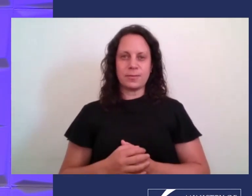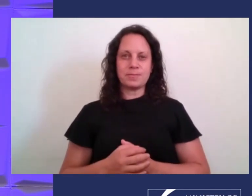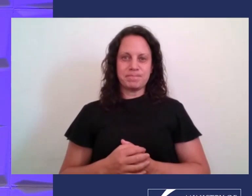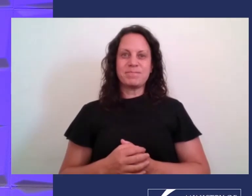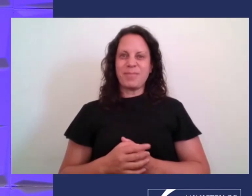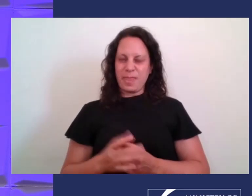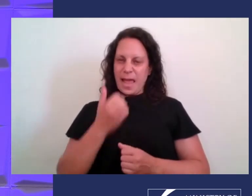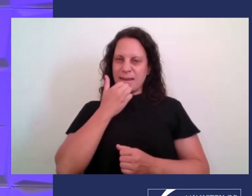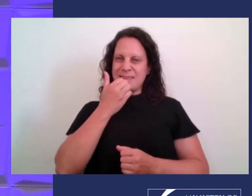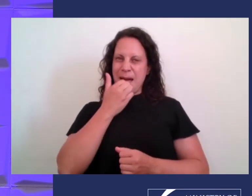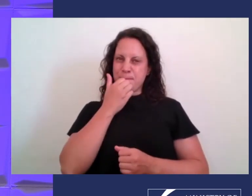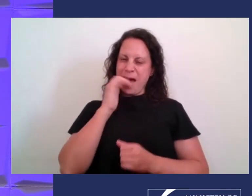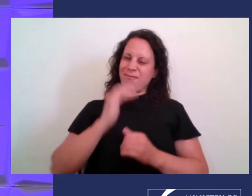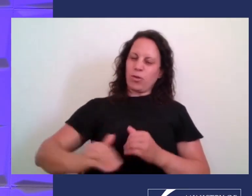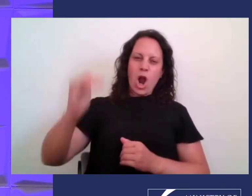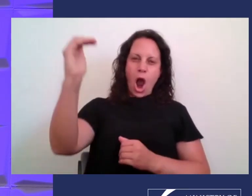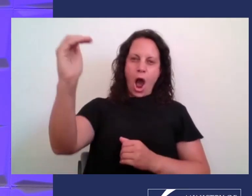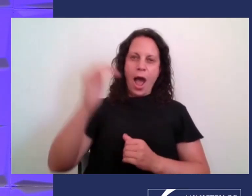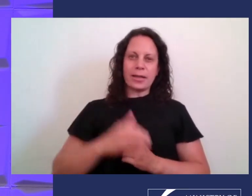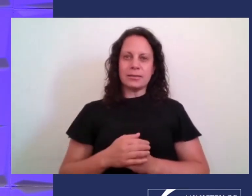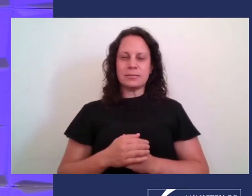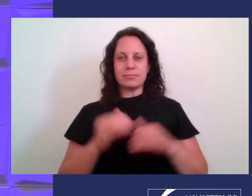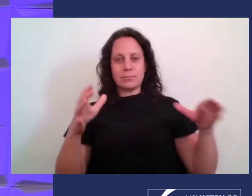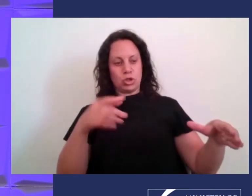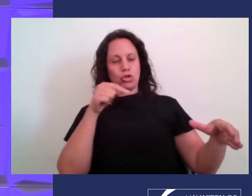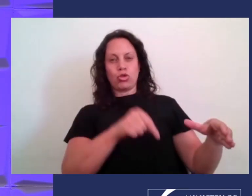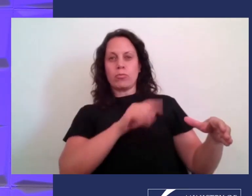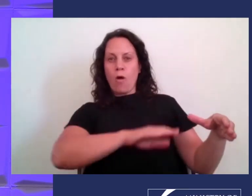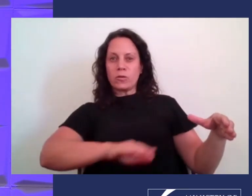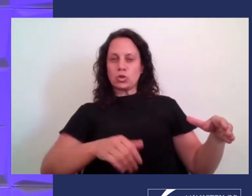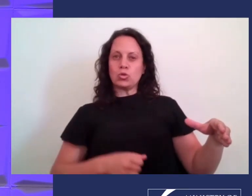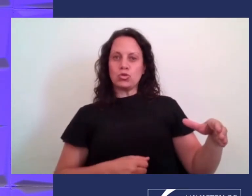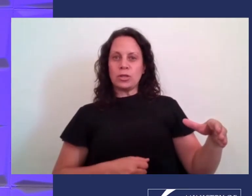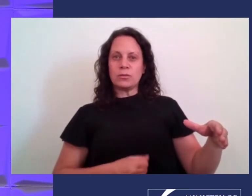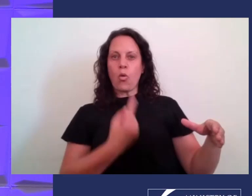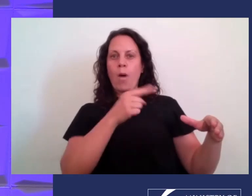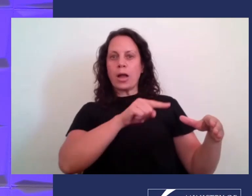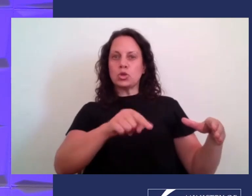are high numbers. And out of that group of children who were infected, between 1% to